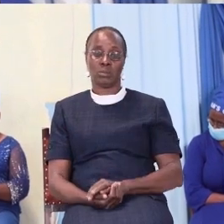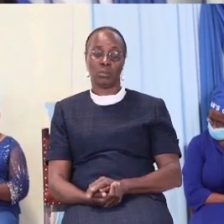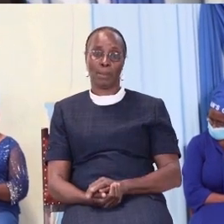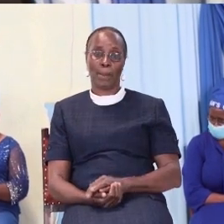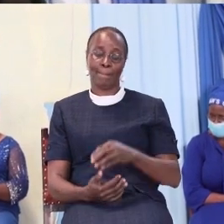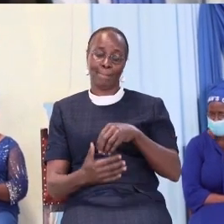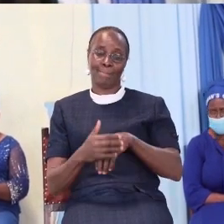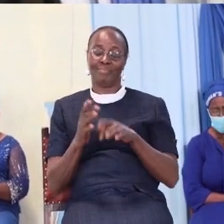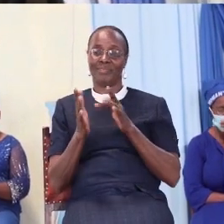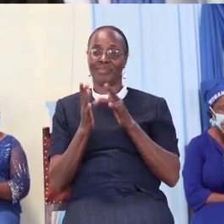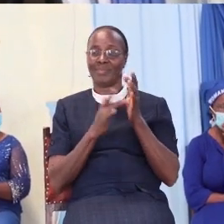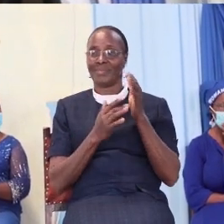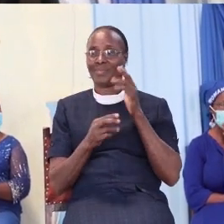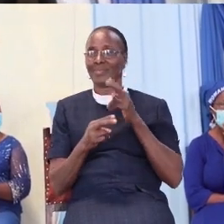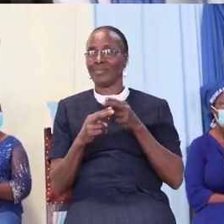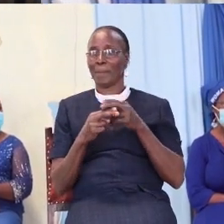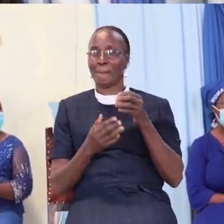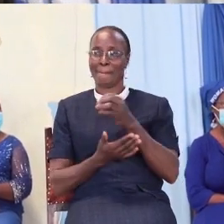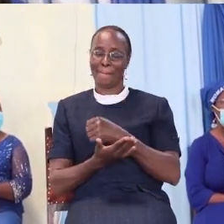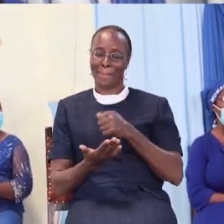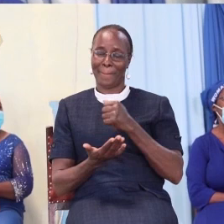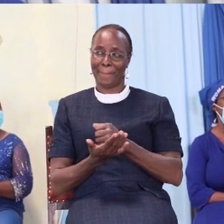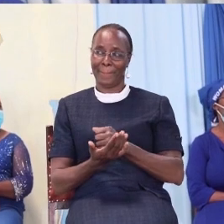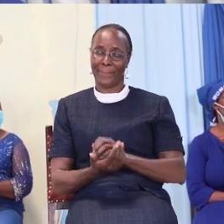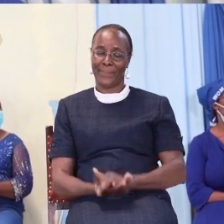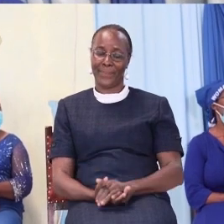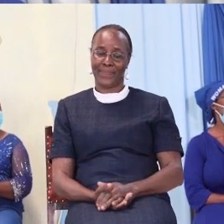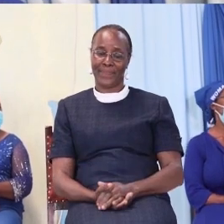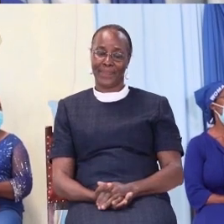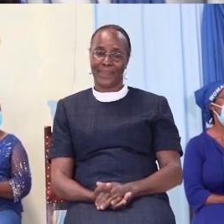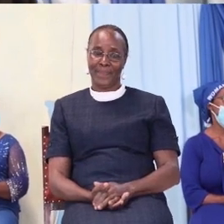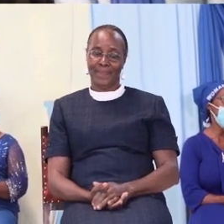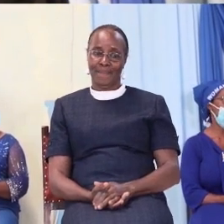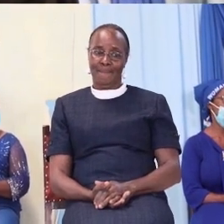trusting in Jesus' name. Amen. Amen.